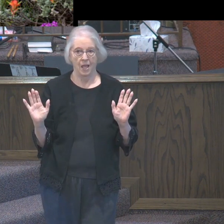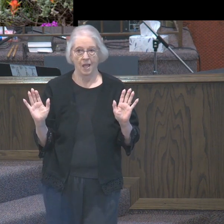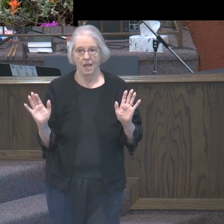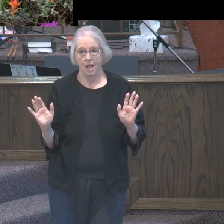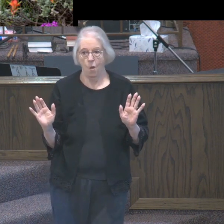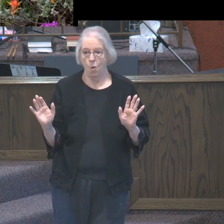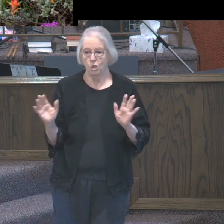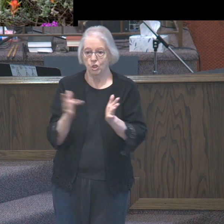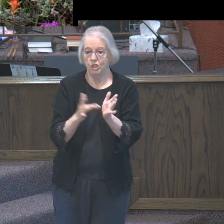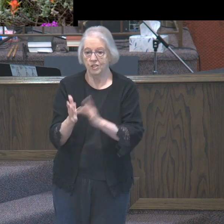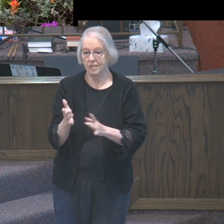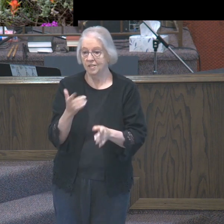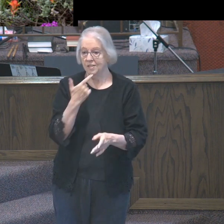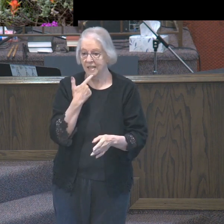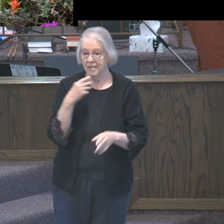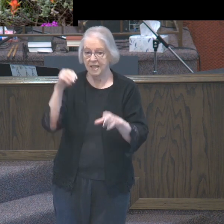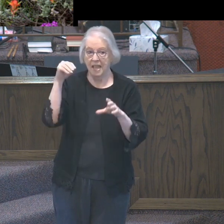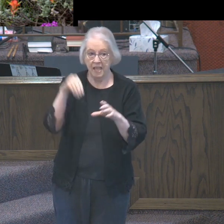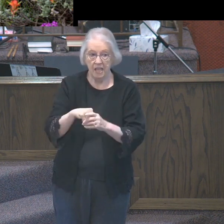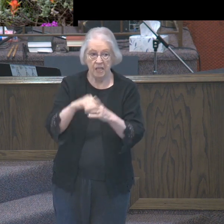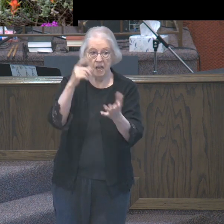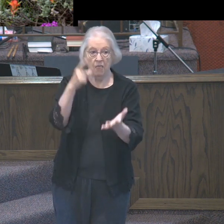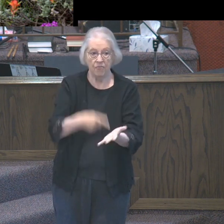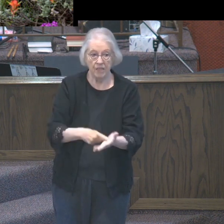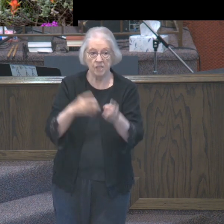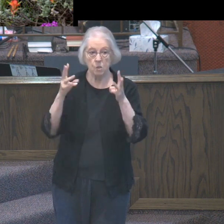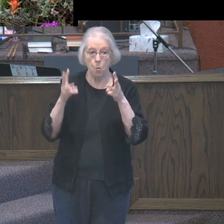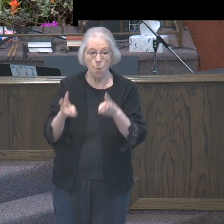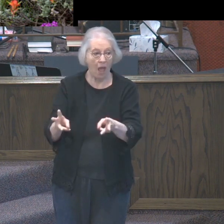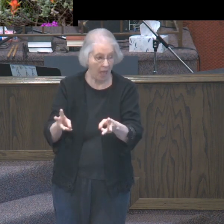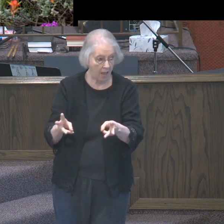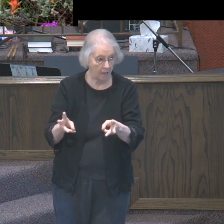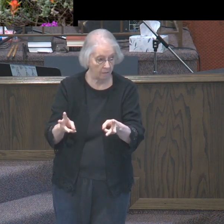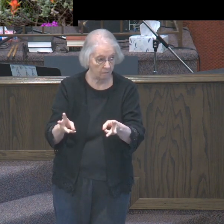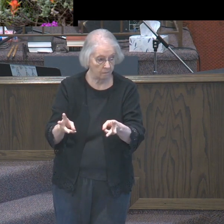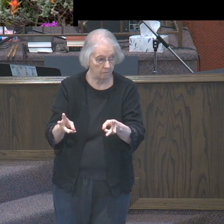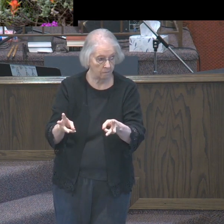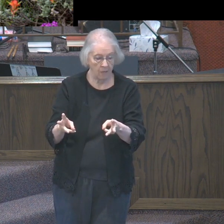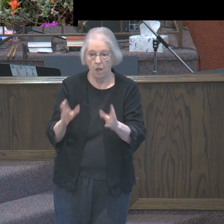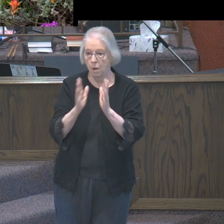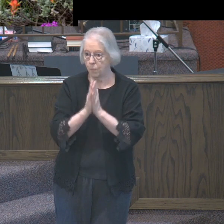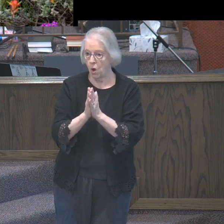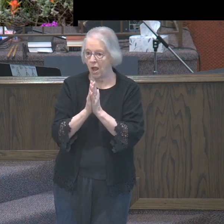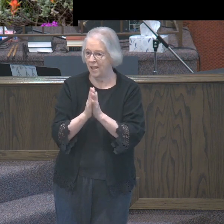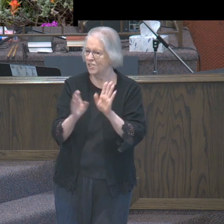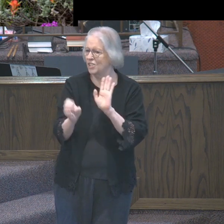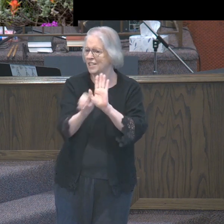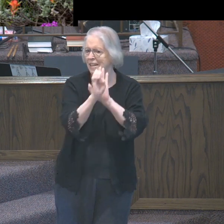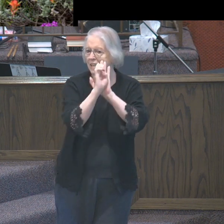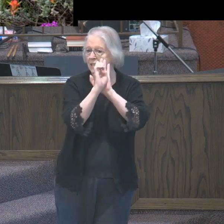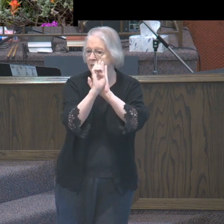deliver us from evil. For thine is the kingdom and the power and the glory forever.